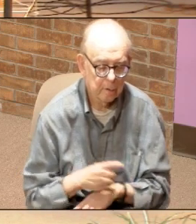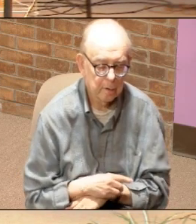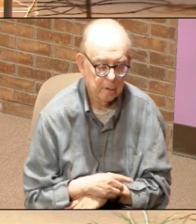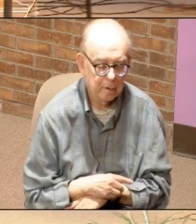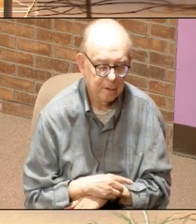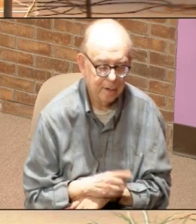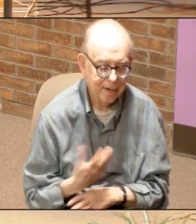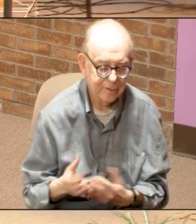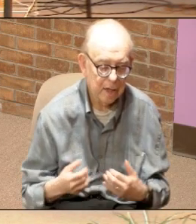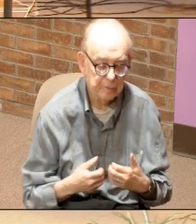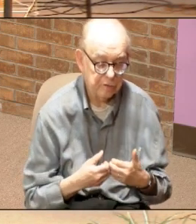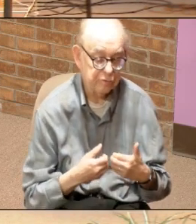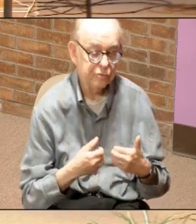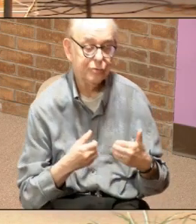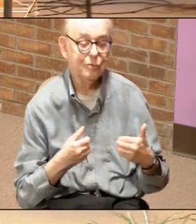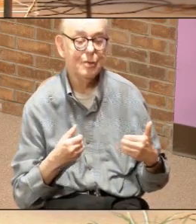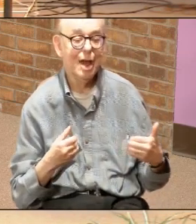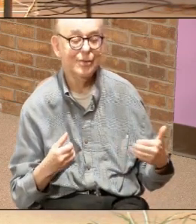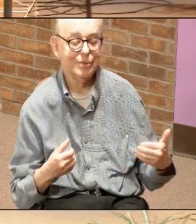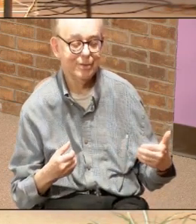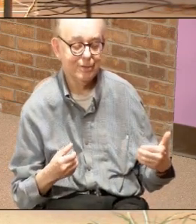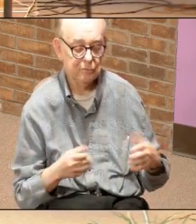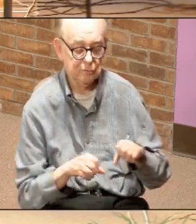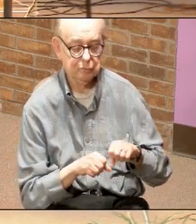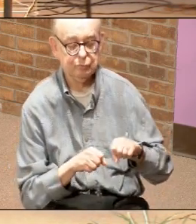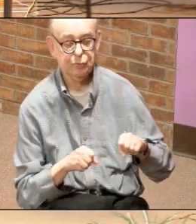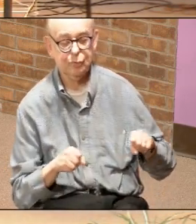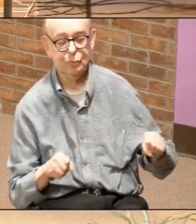been stretched.